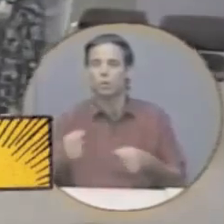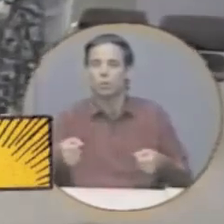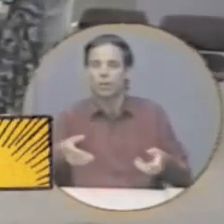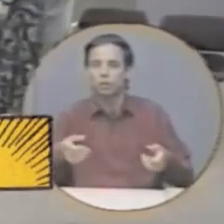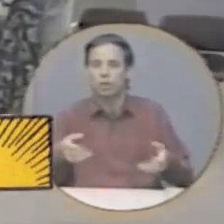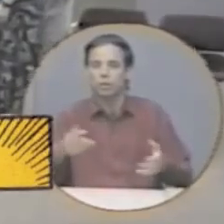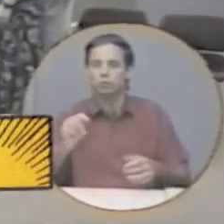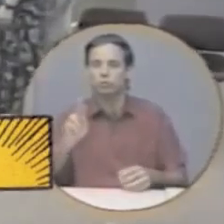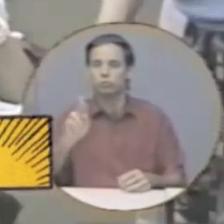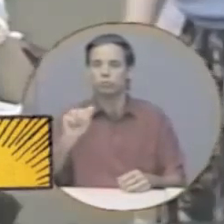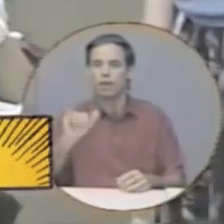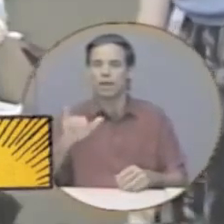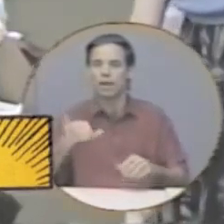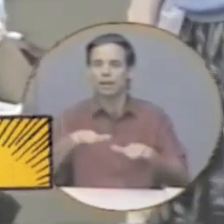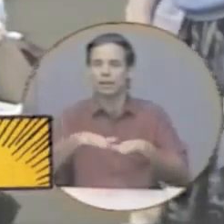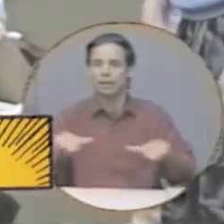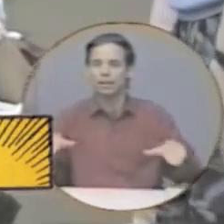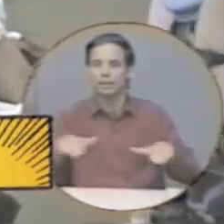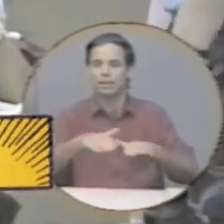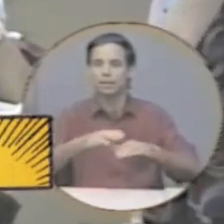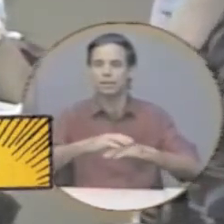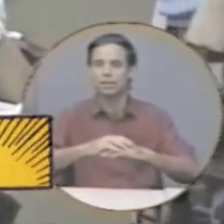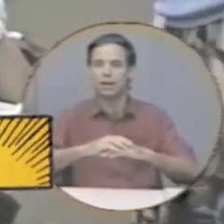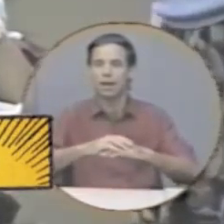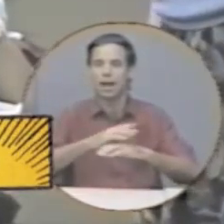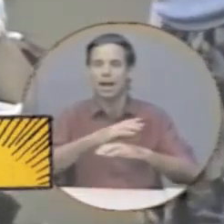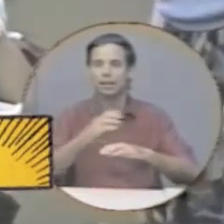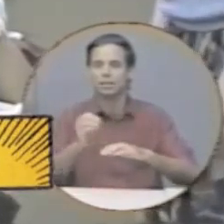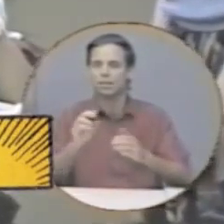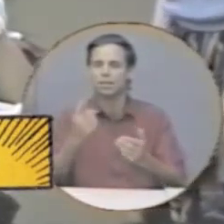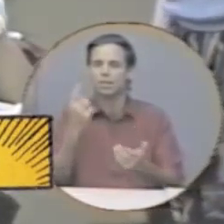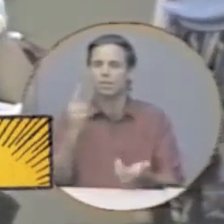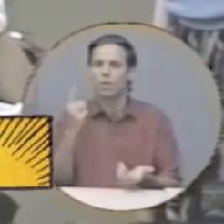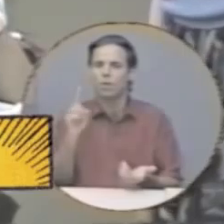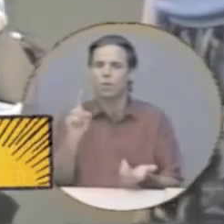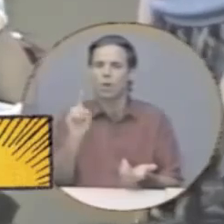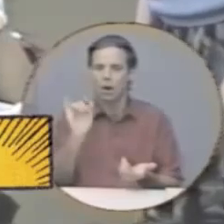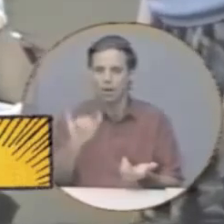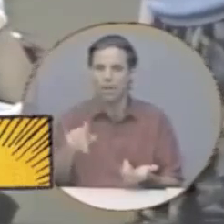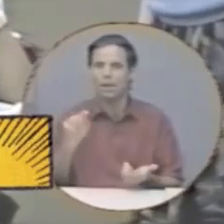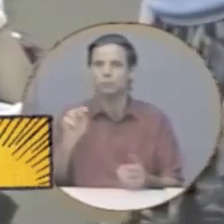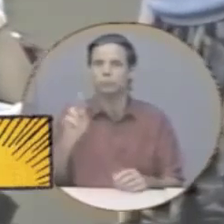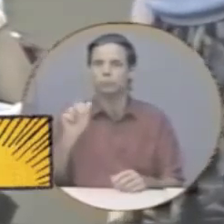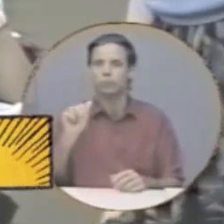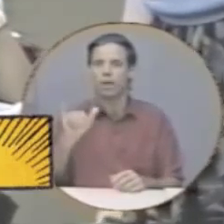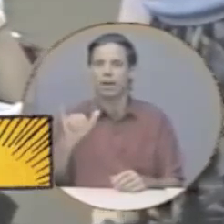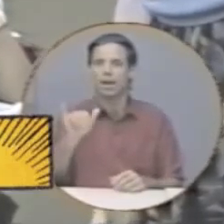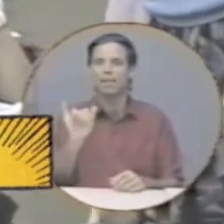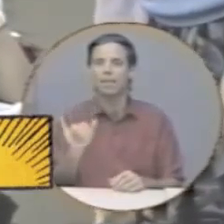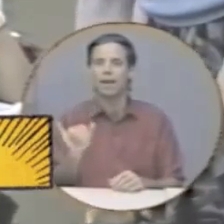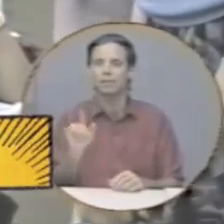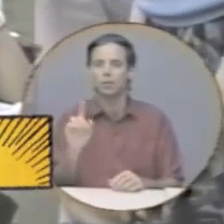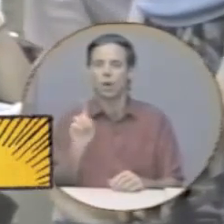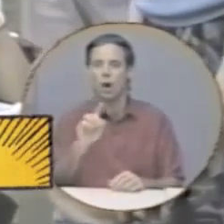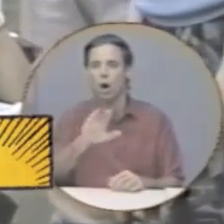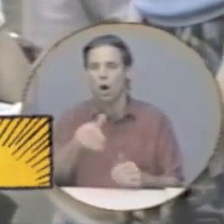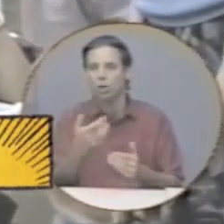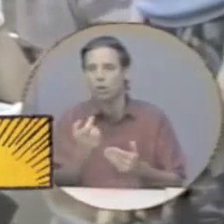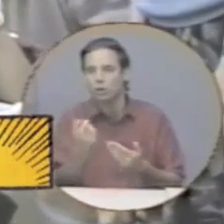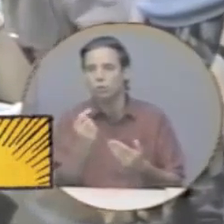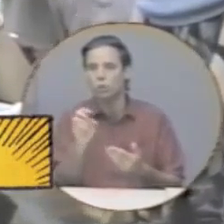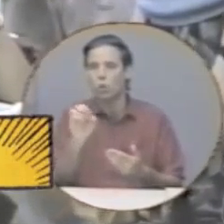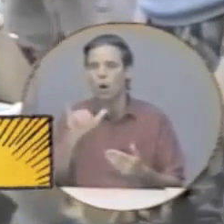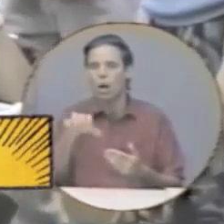what purpose does this have for Cheryl? Well, the wheelchair tray is where she put all her toys,